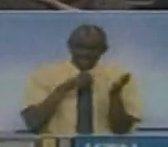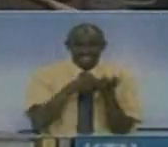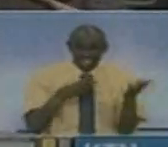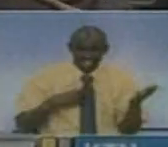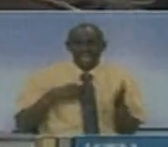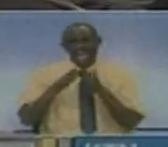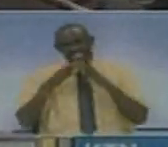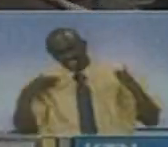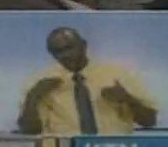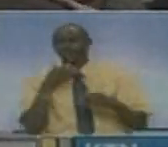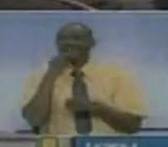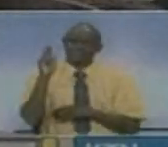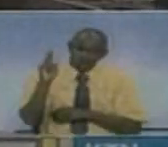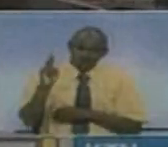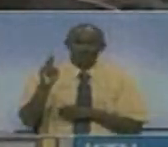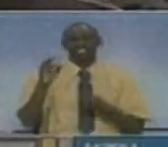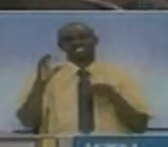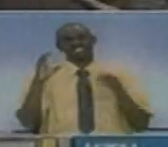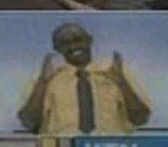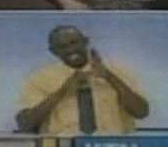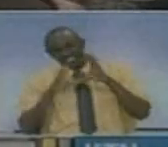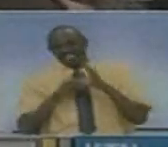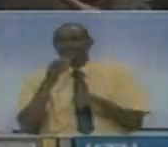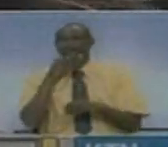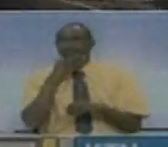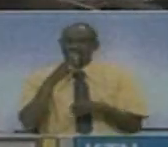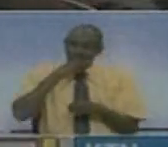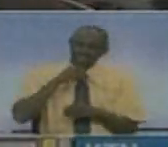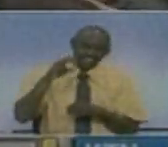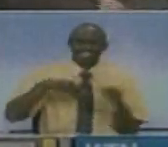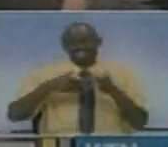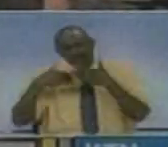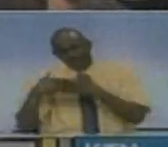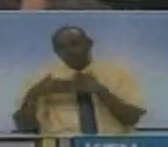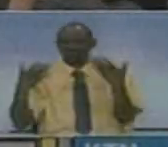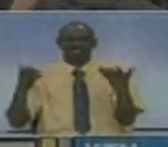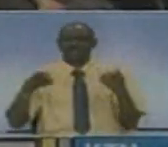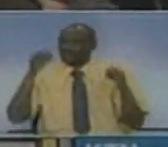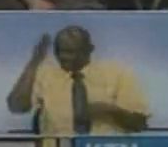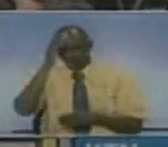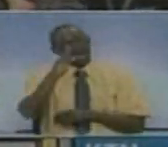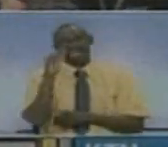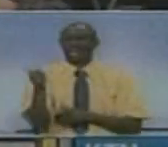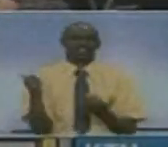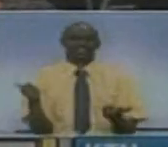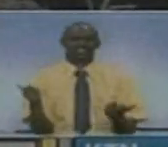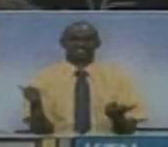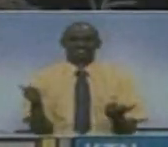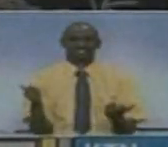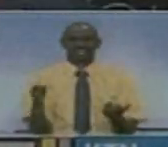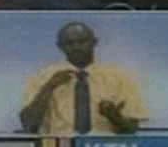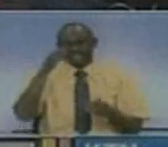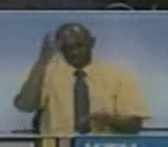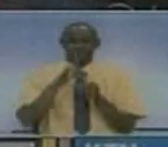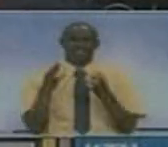Arsenal, Manchester, Arsenal, Chelsea, Chelsea, Manchester, Chelsea, Liverpool, Liverpool, Manchester. Tunajua na wenyewe kwa wenyewe. Tuna